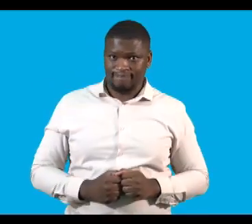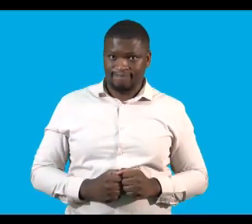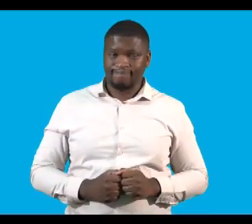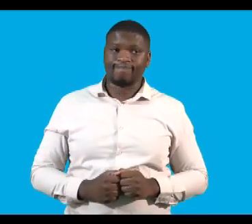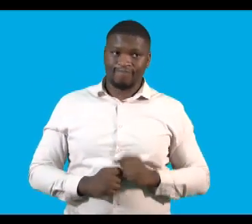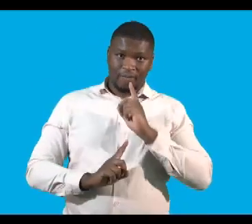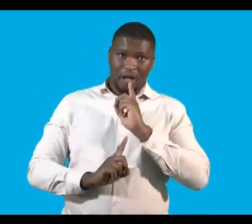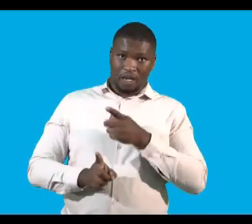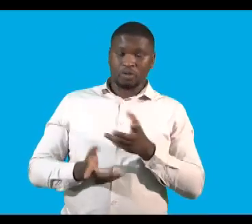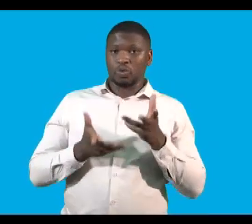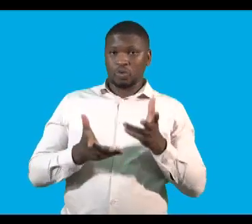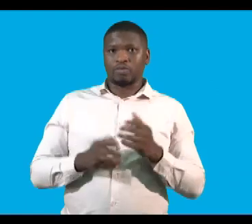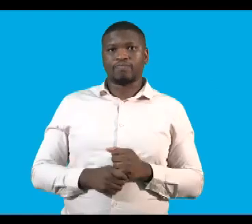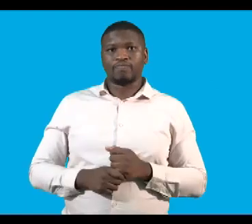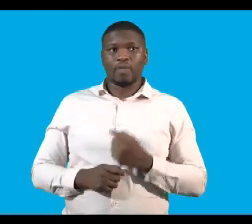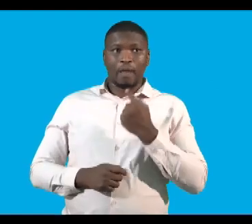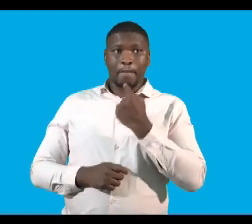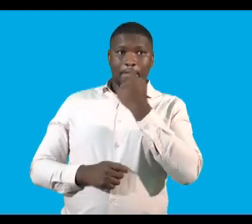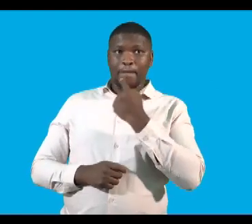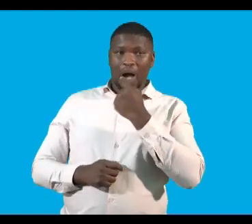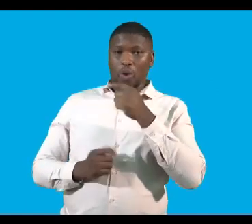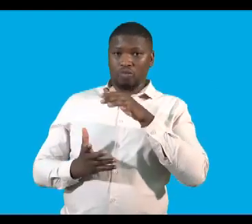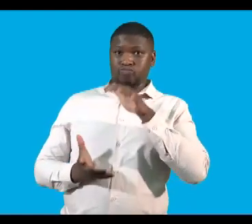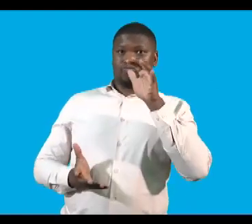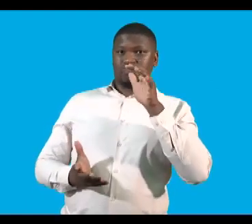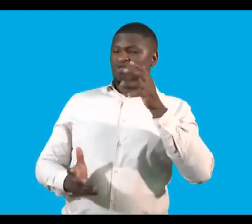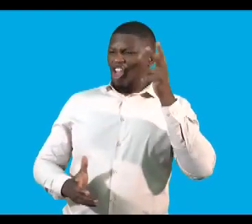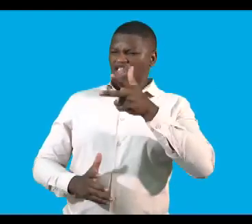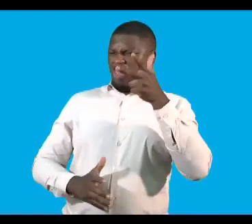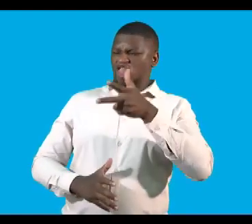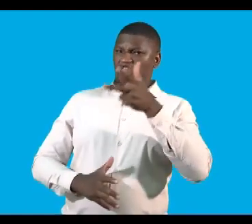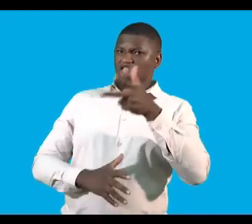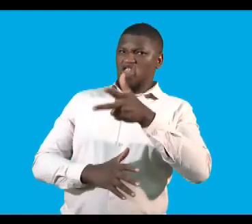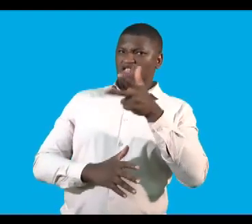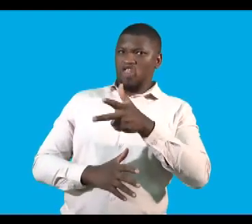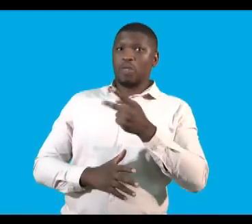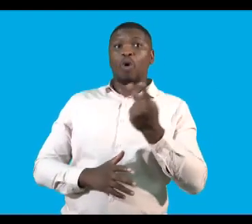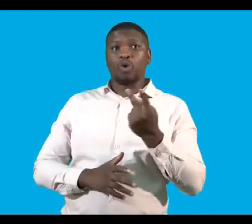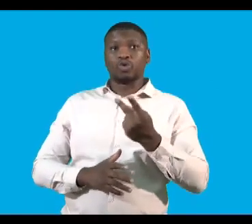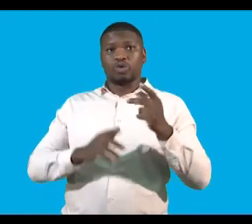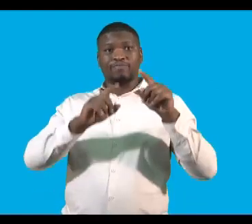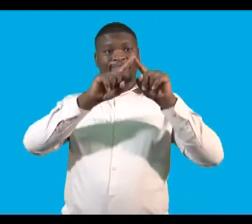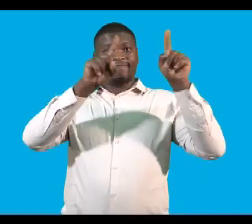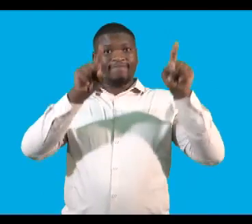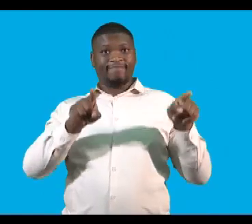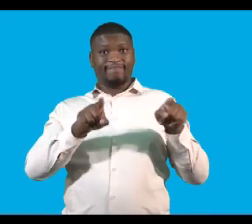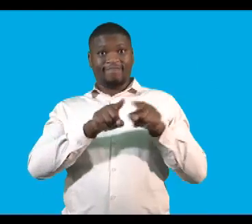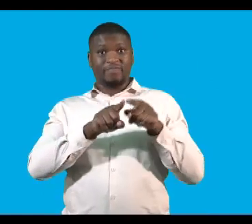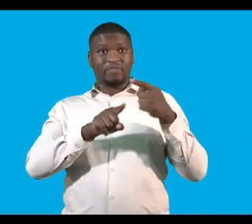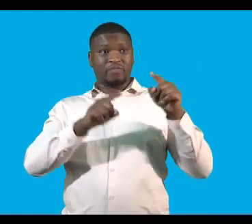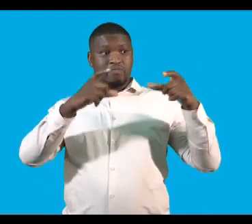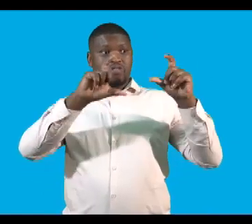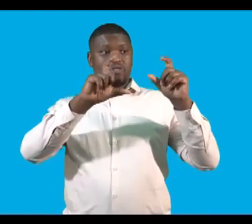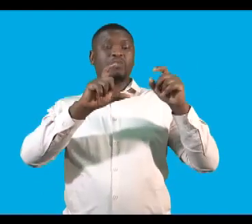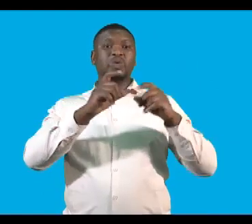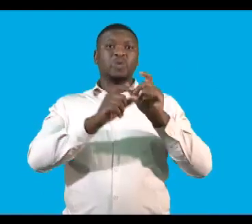So that is exactly what the answer says. Her mouth is wide open, indicating that she's shouting, and the speech bubble is written in